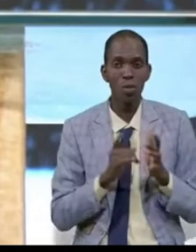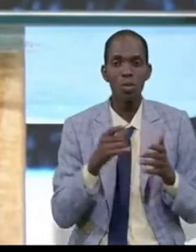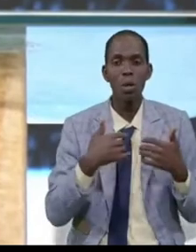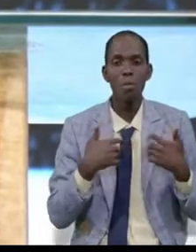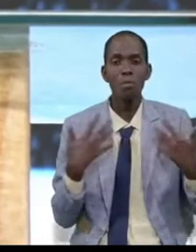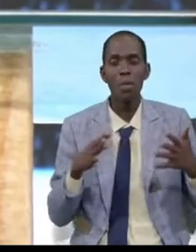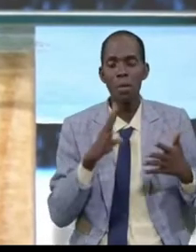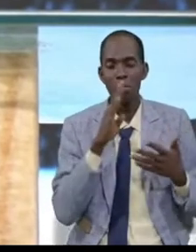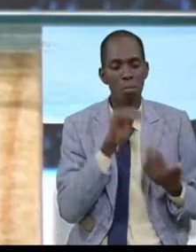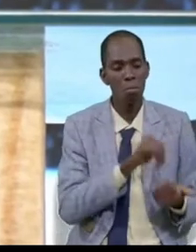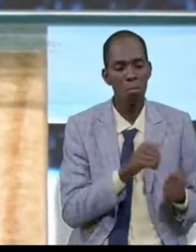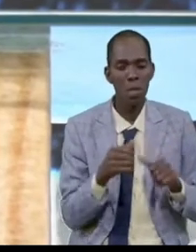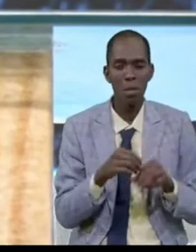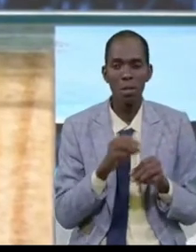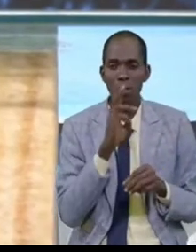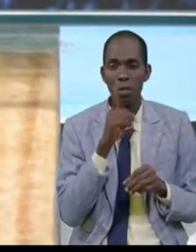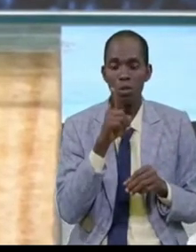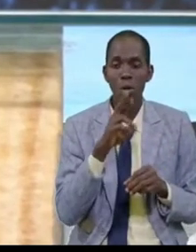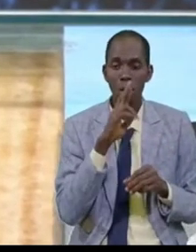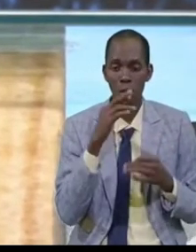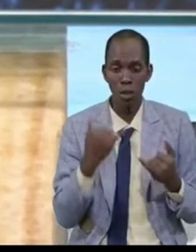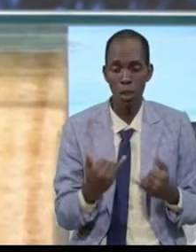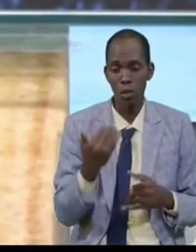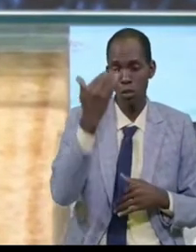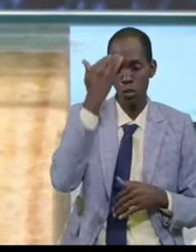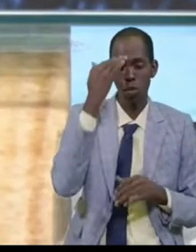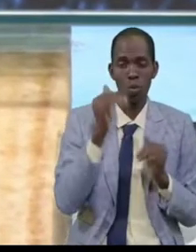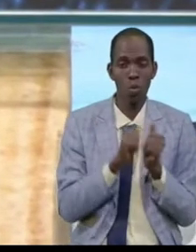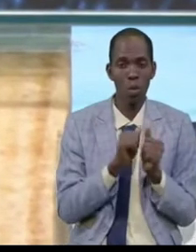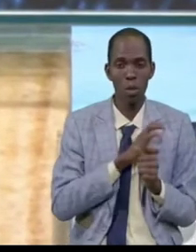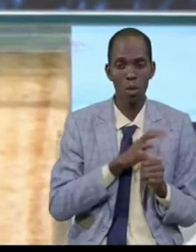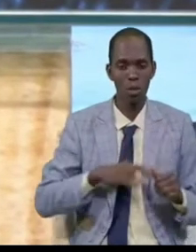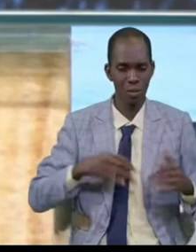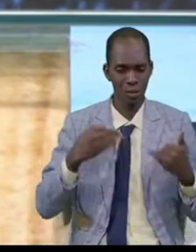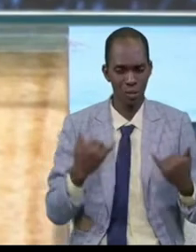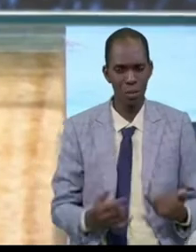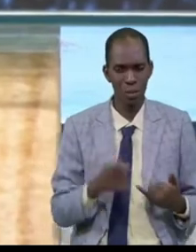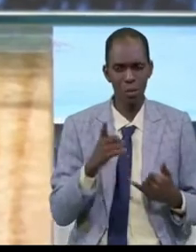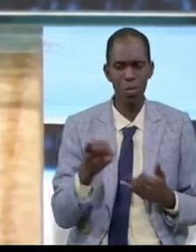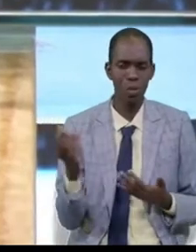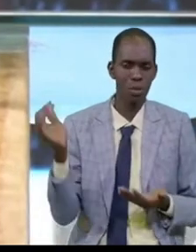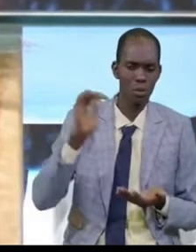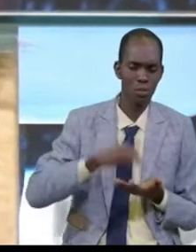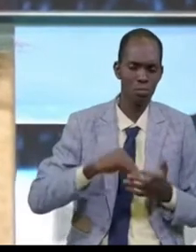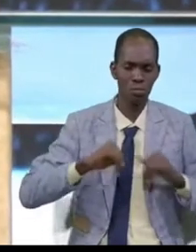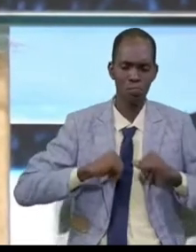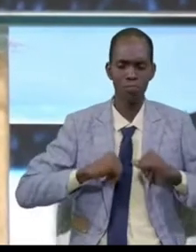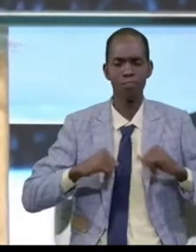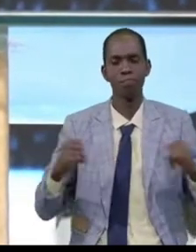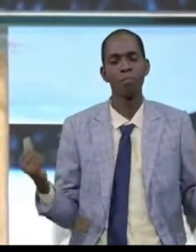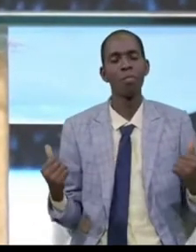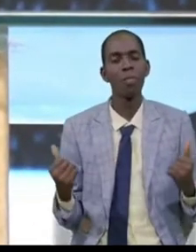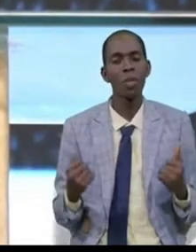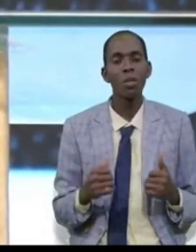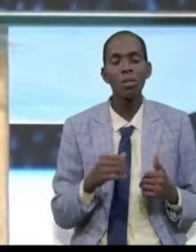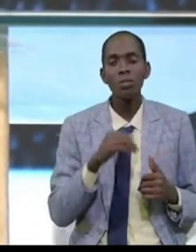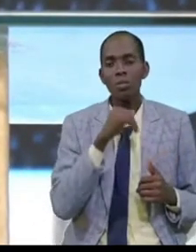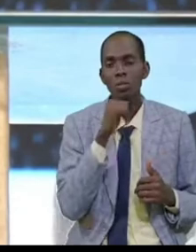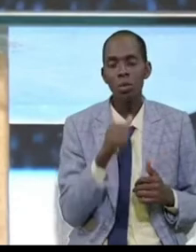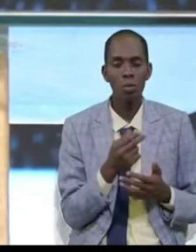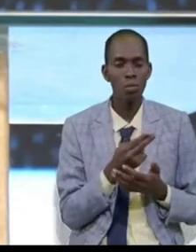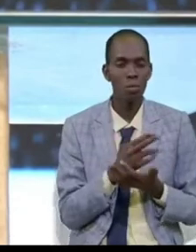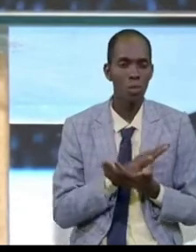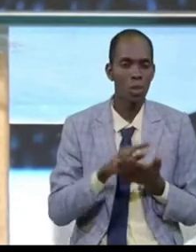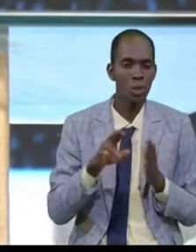water, you identified with Christ. Now you deny ungodliness and worldly laws, that we should